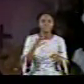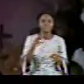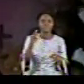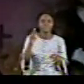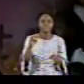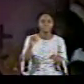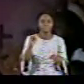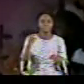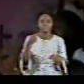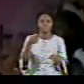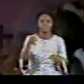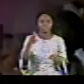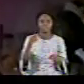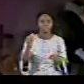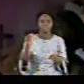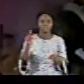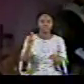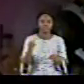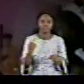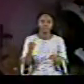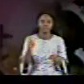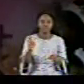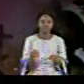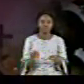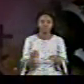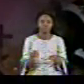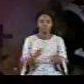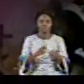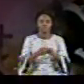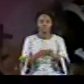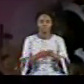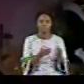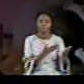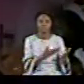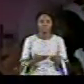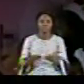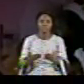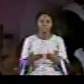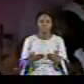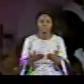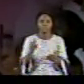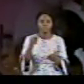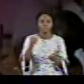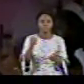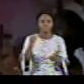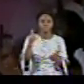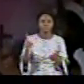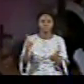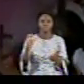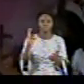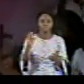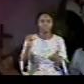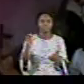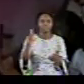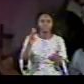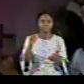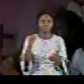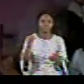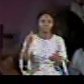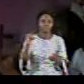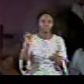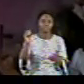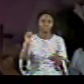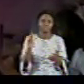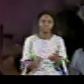malformation at the back of his head and his skin. After the final amen, migraine